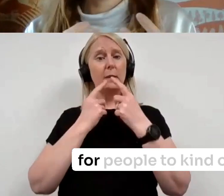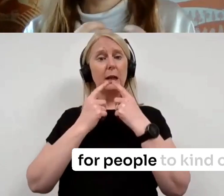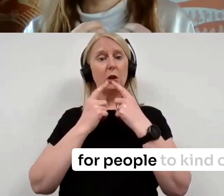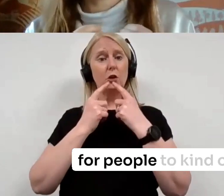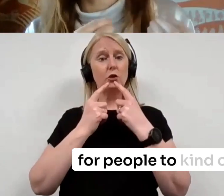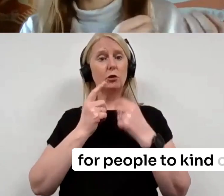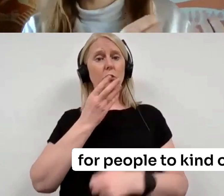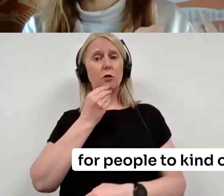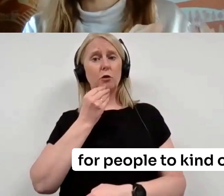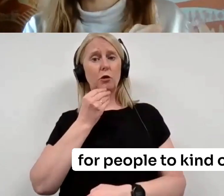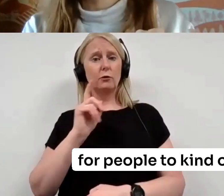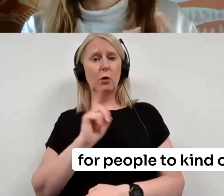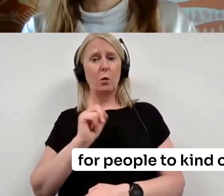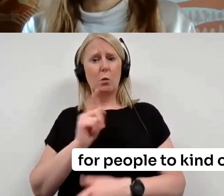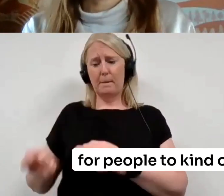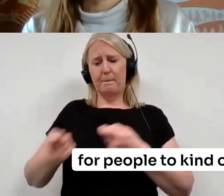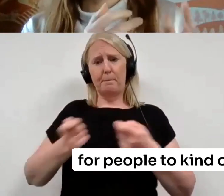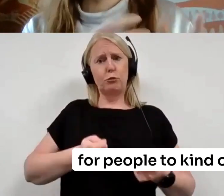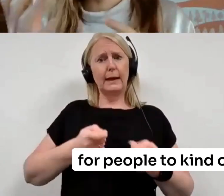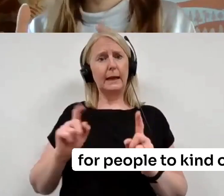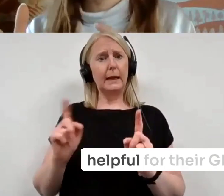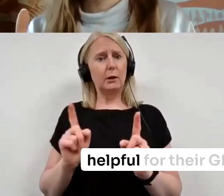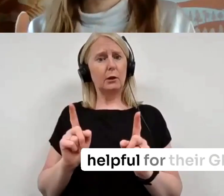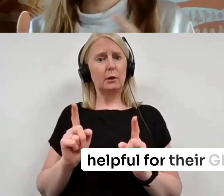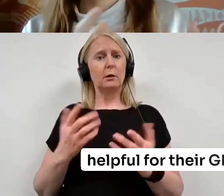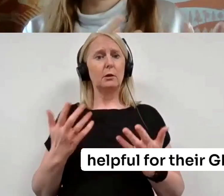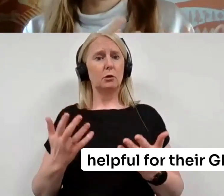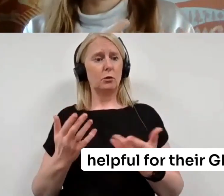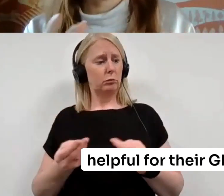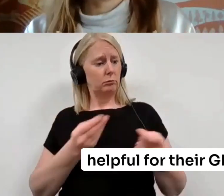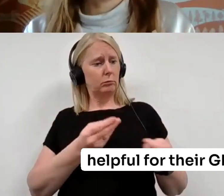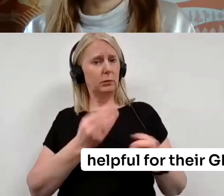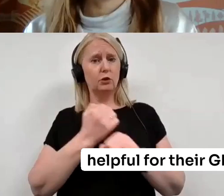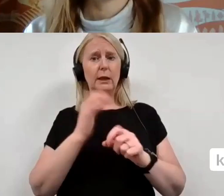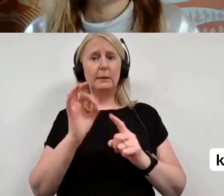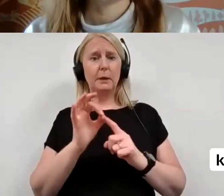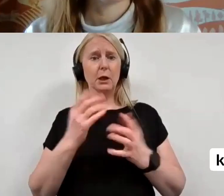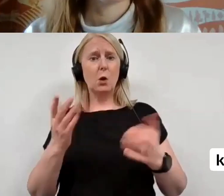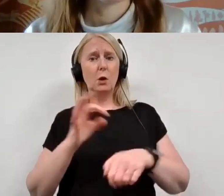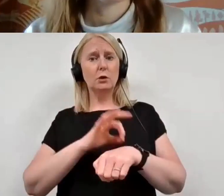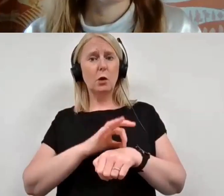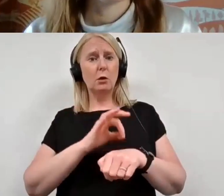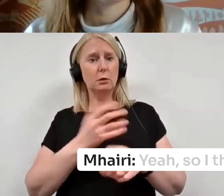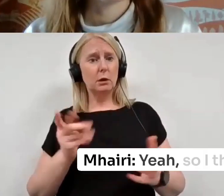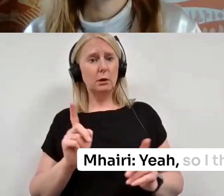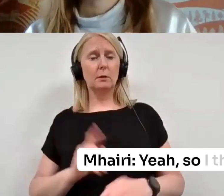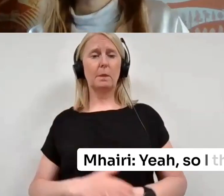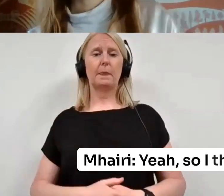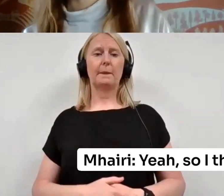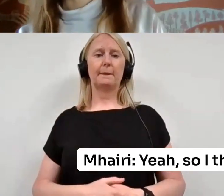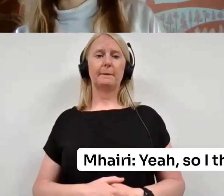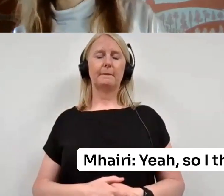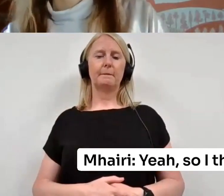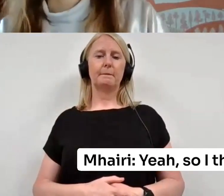helpful for people to kind of bring with them that's helpful for their GP or their consultant to know? Yeah, so